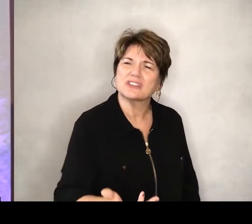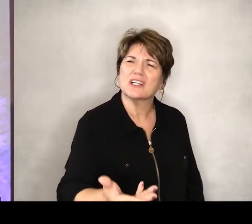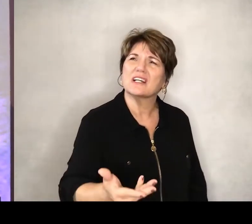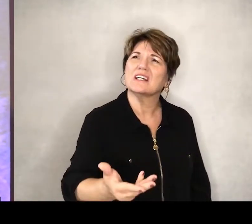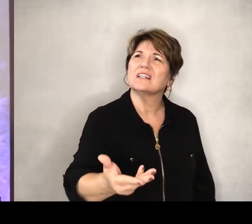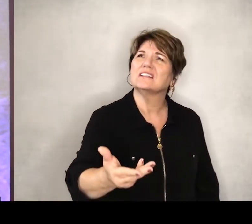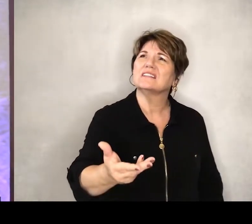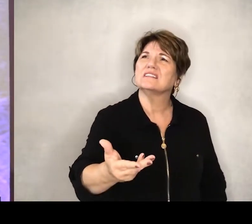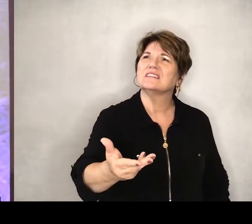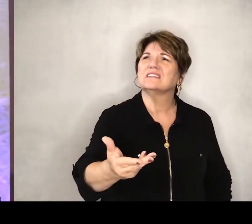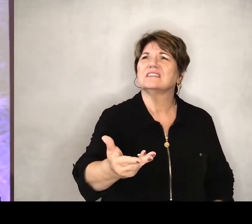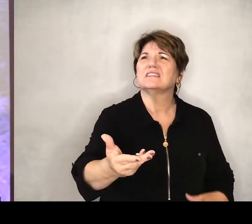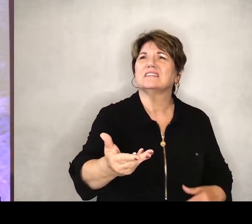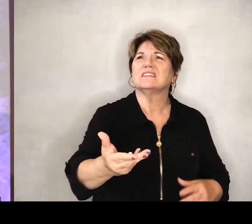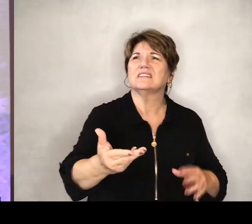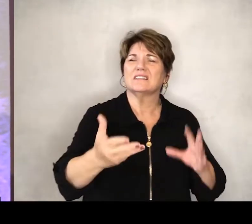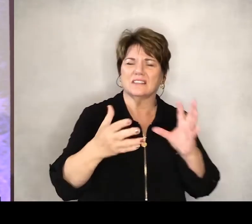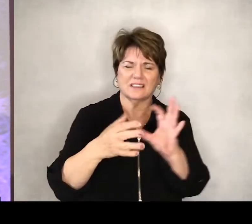invitation